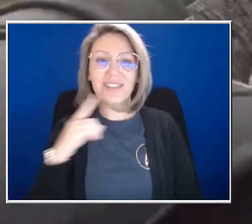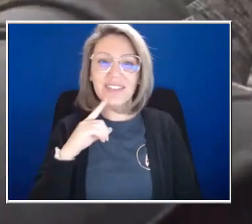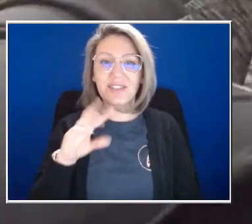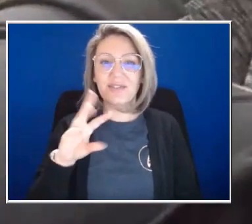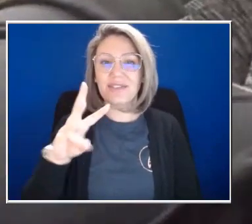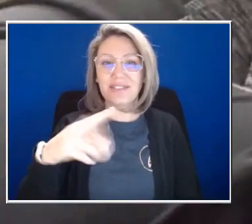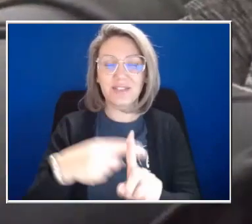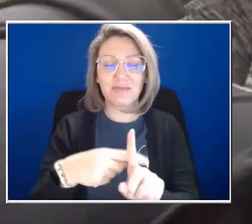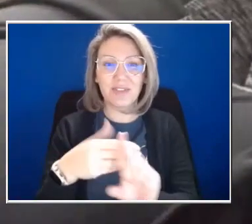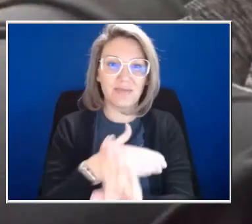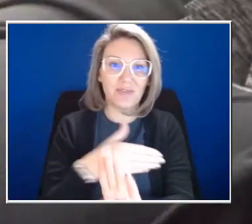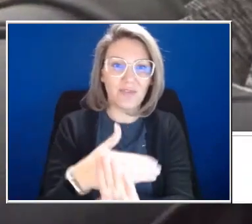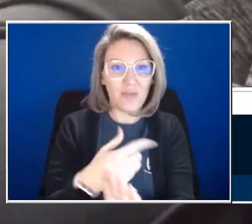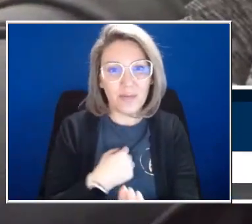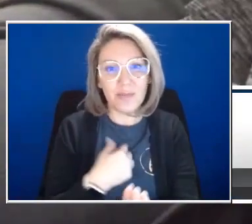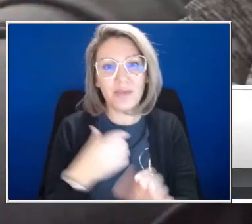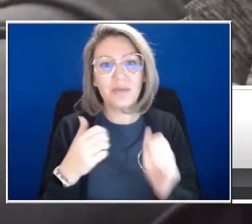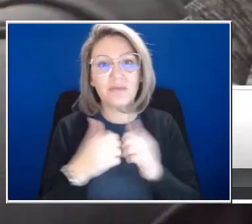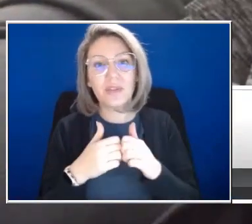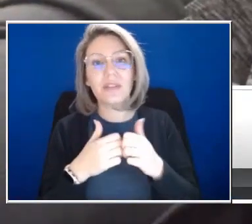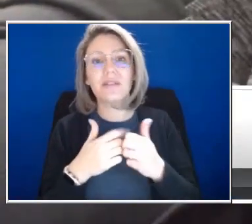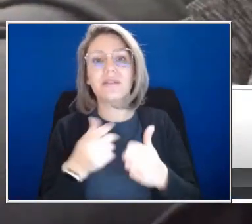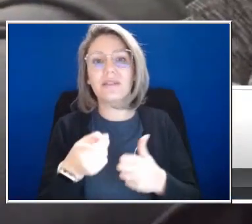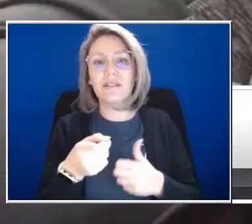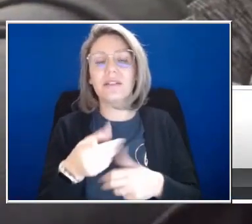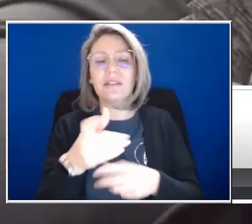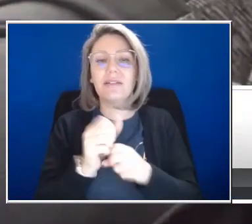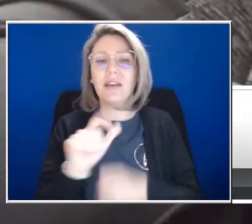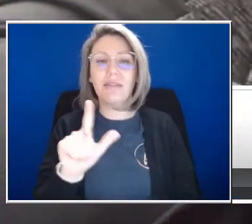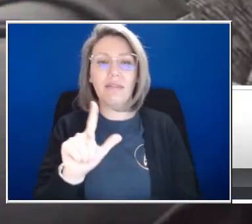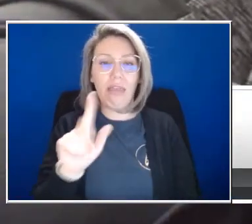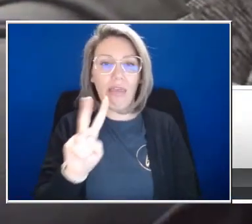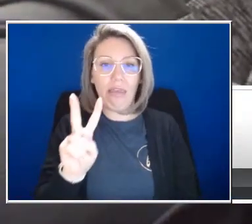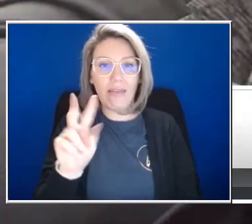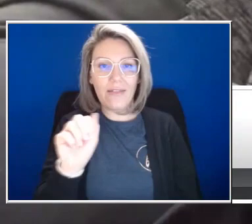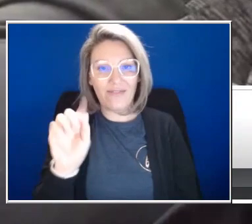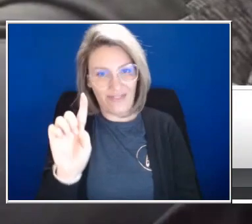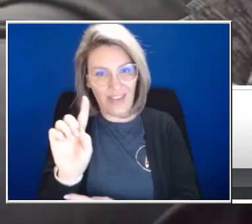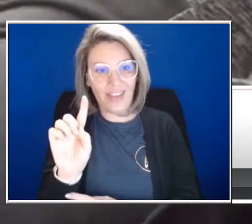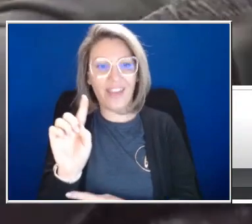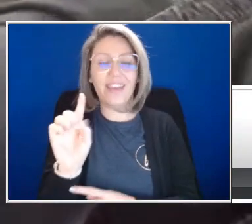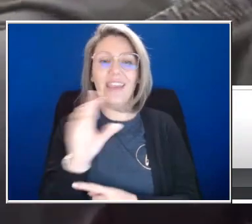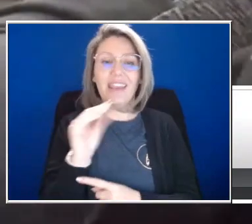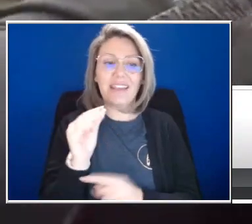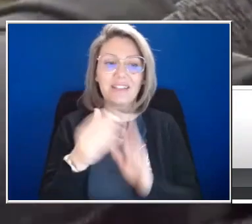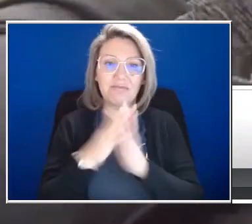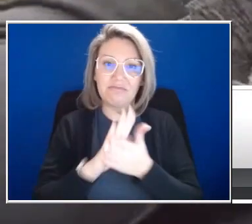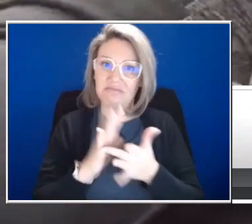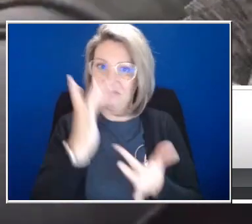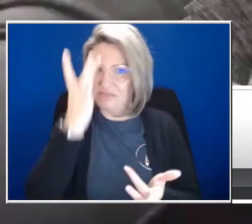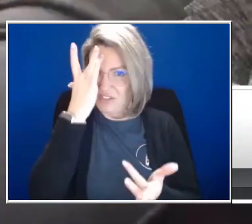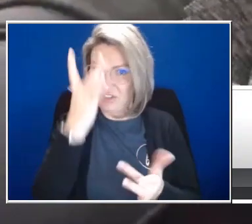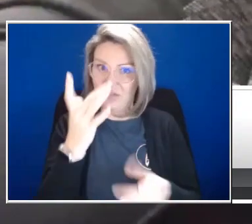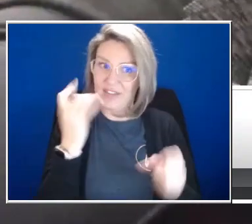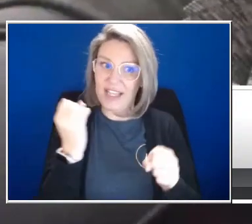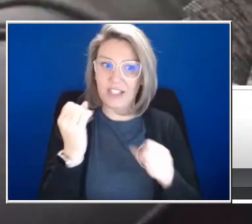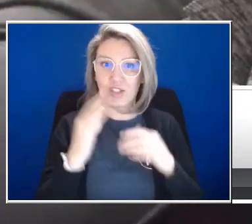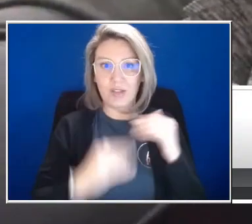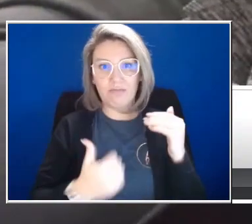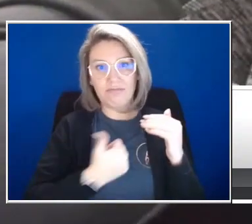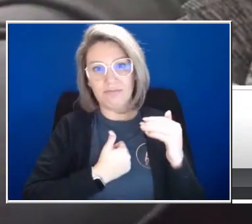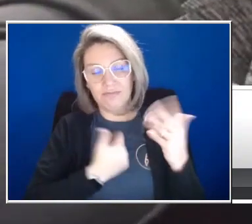me as far as when he got his LVAD, and, he got sicker faster than I did.